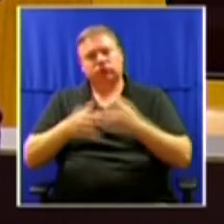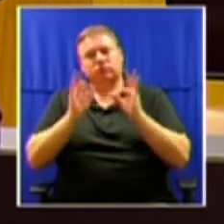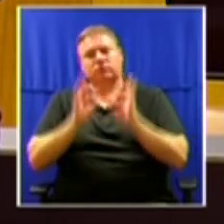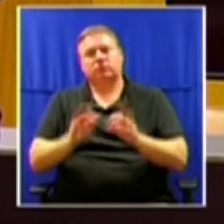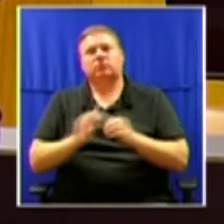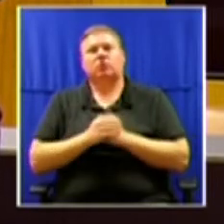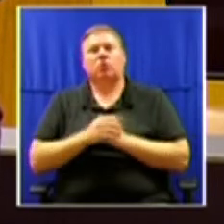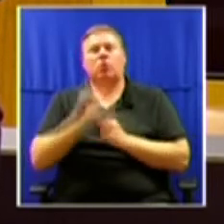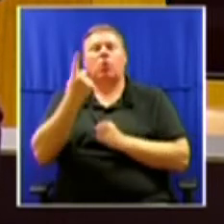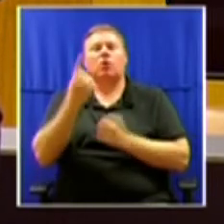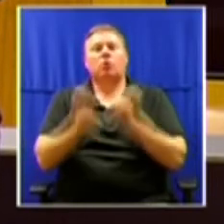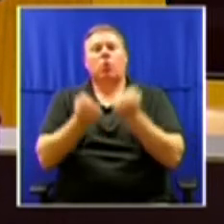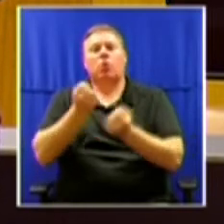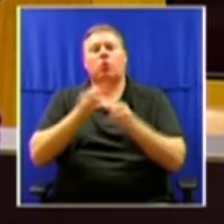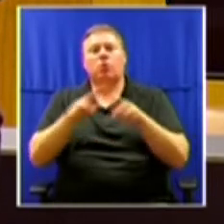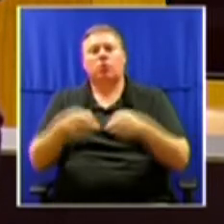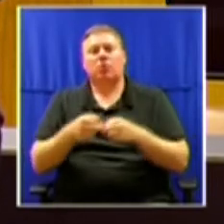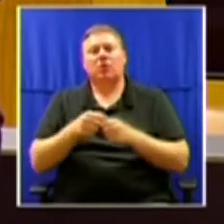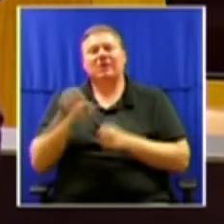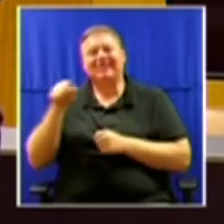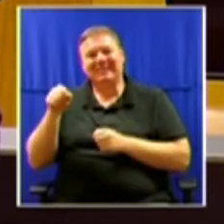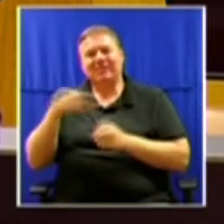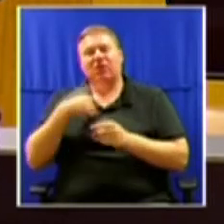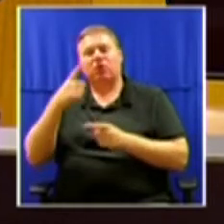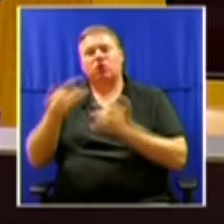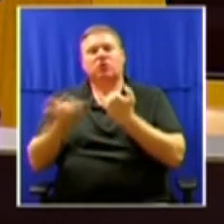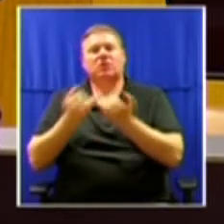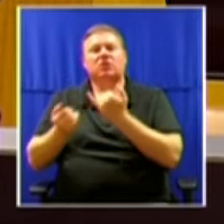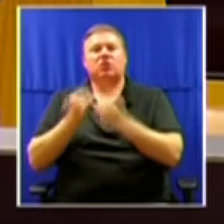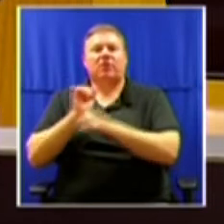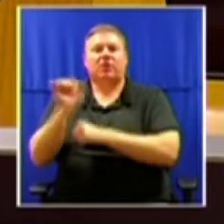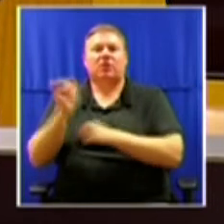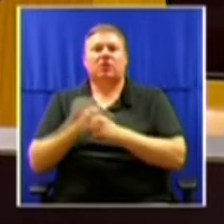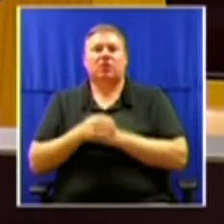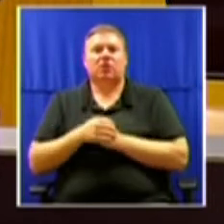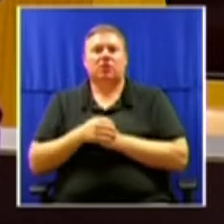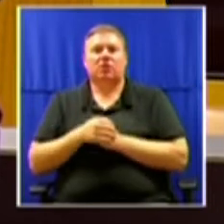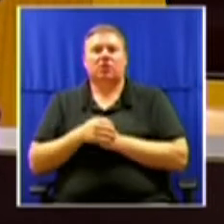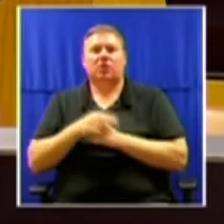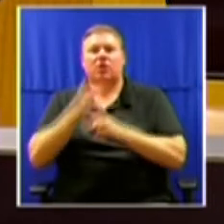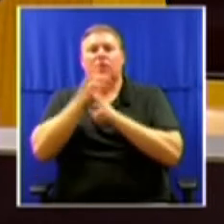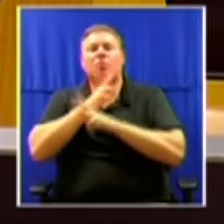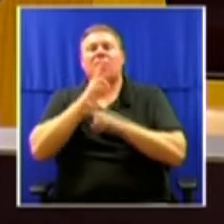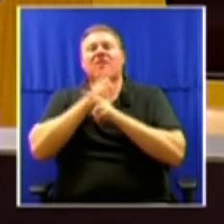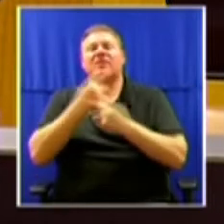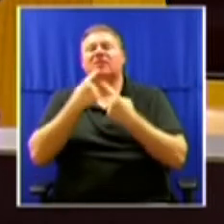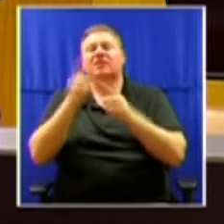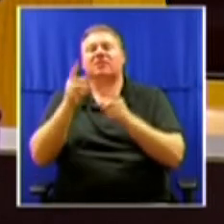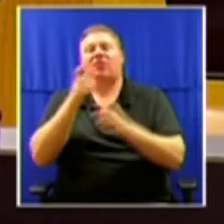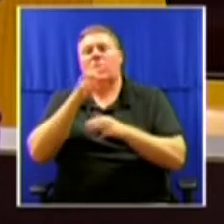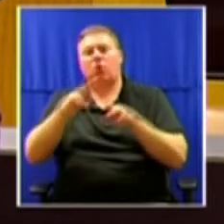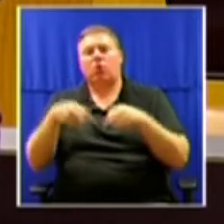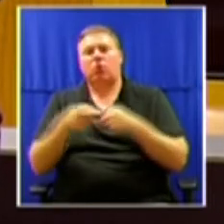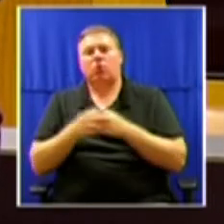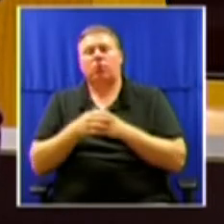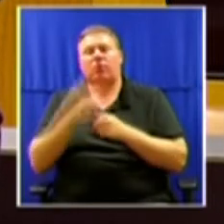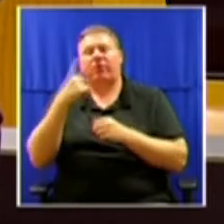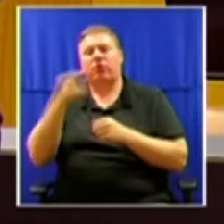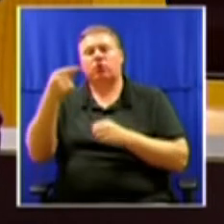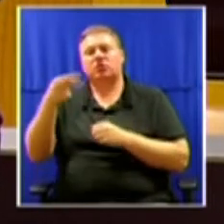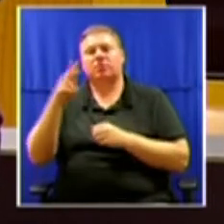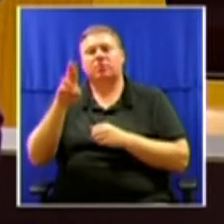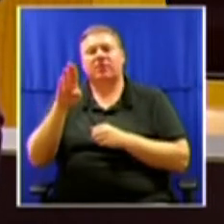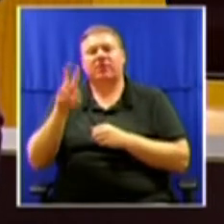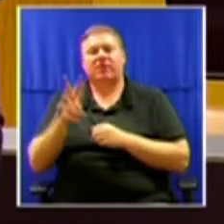will be a dedicated sexual offences court with audio-visual links to a private testifying room for victims of gender-based violence